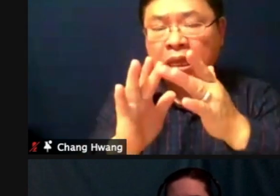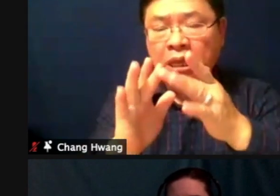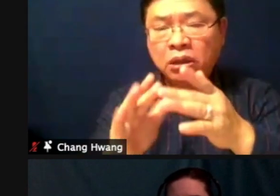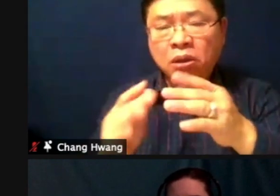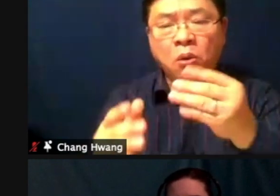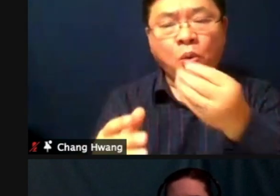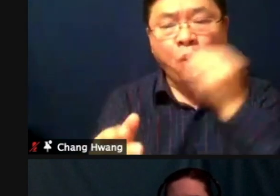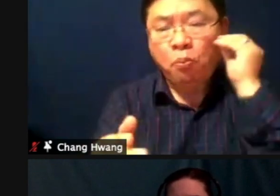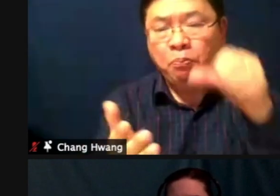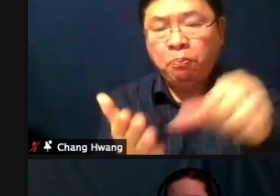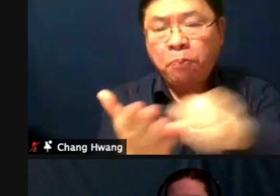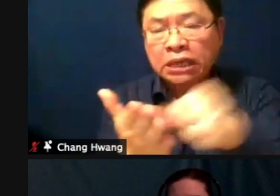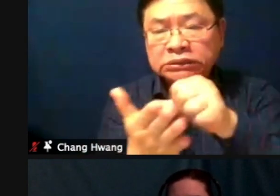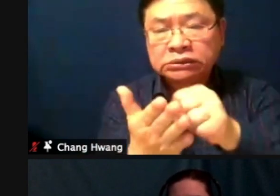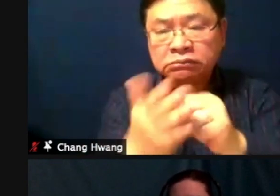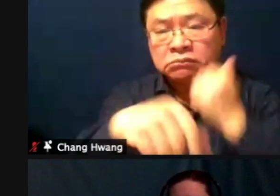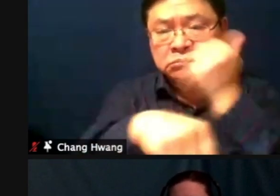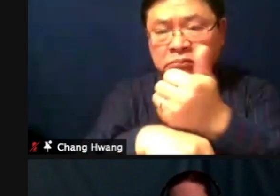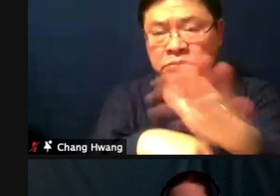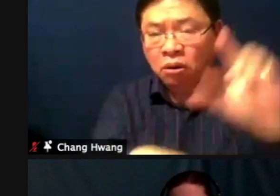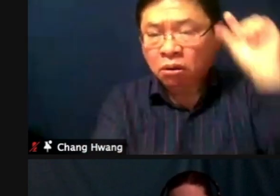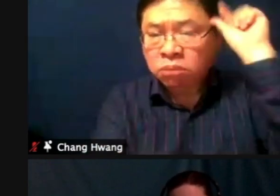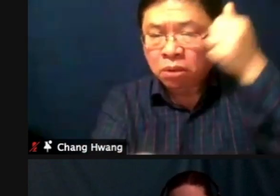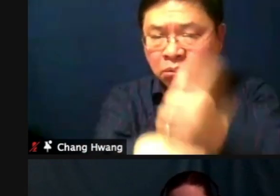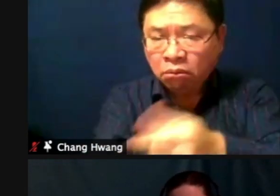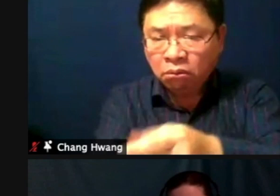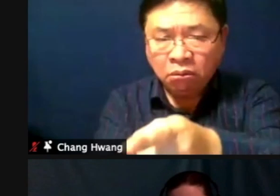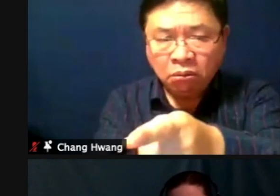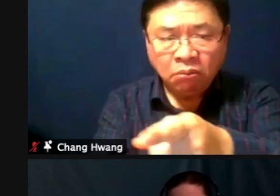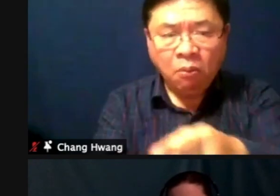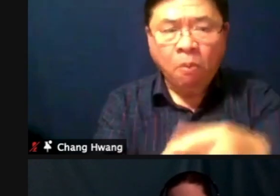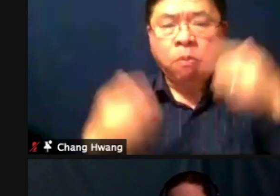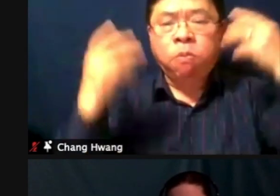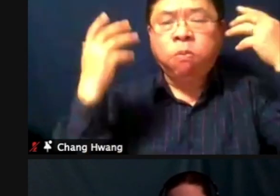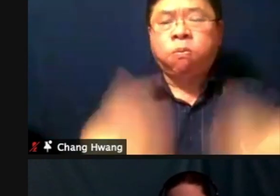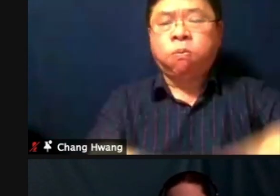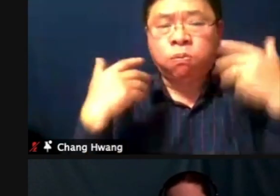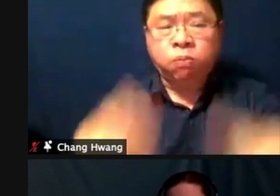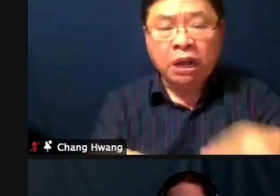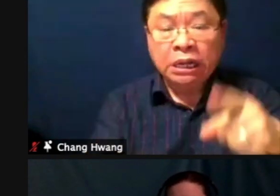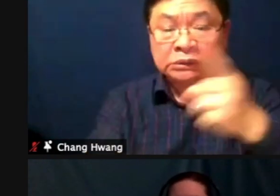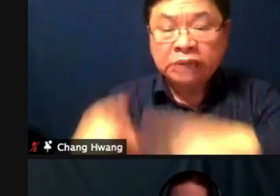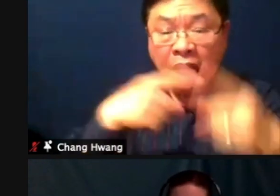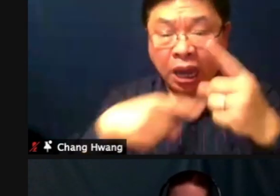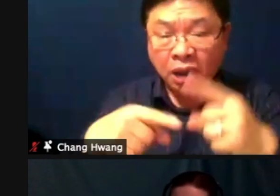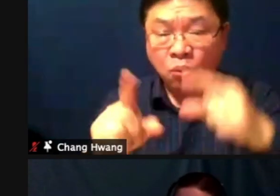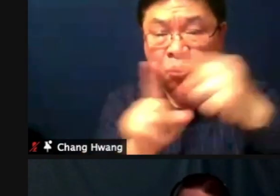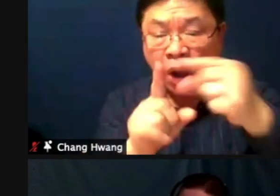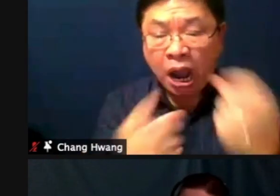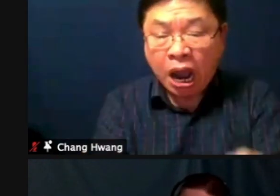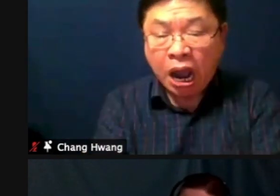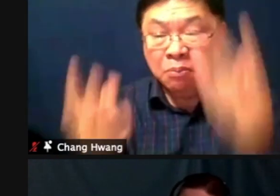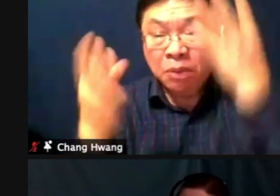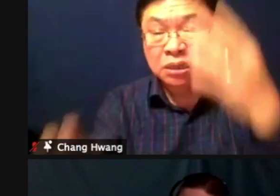we have a website that was created, right? This is the homepage that was founded for KSL, and it